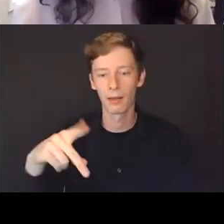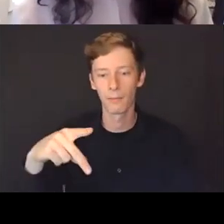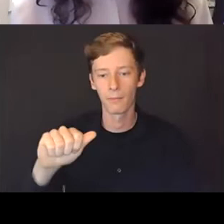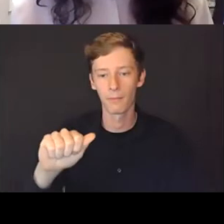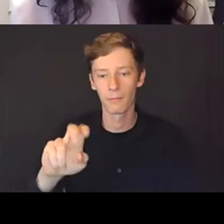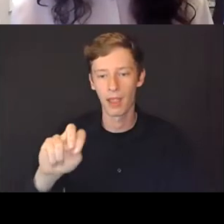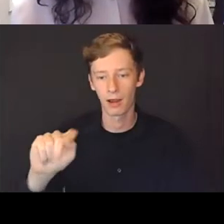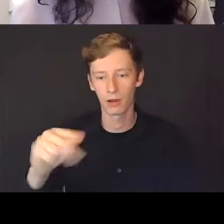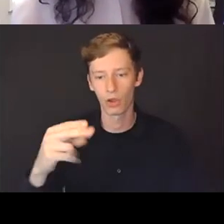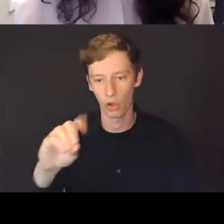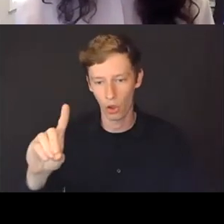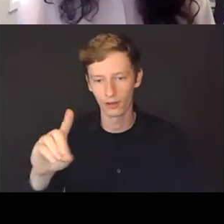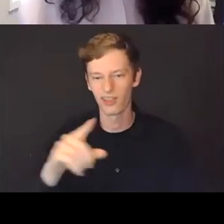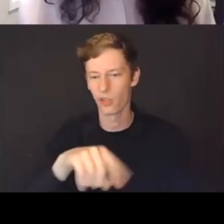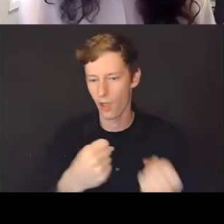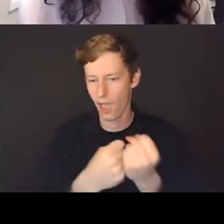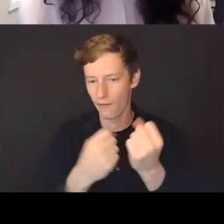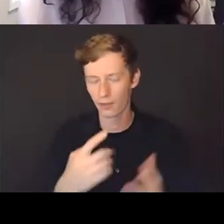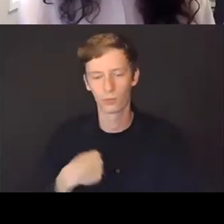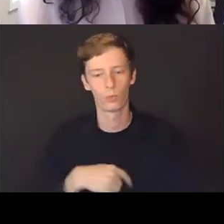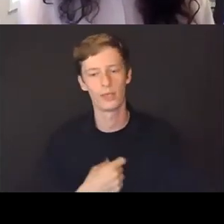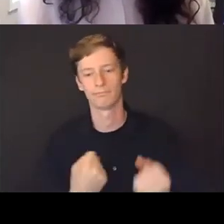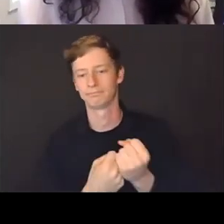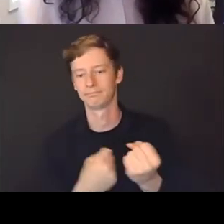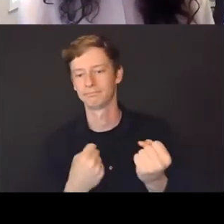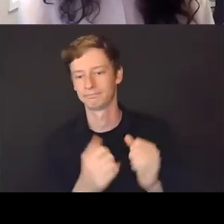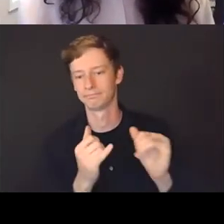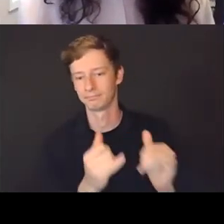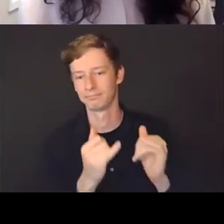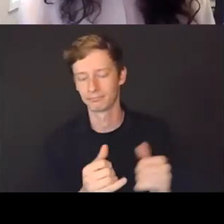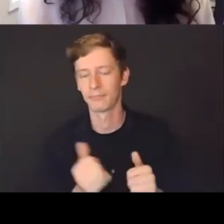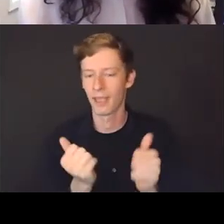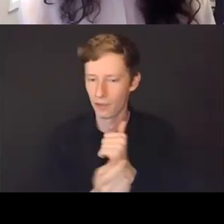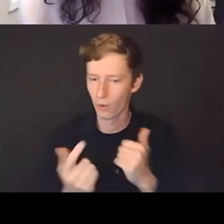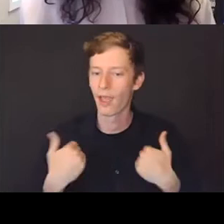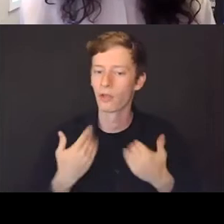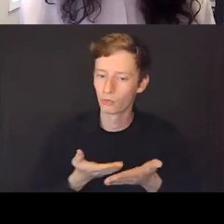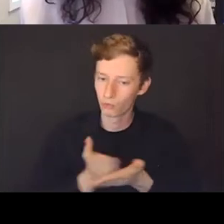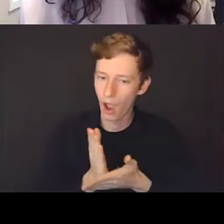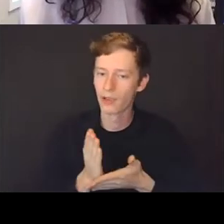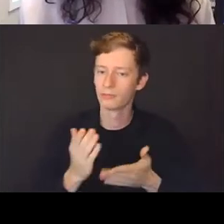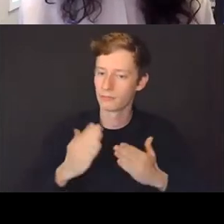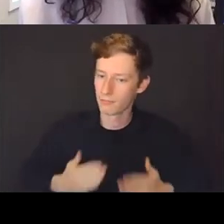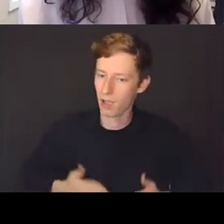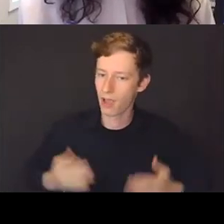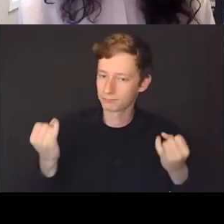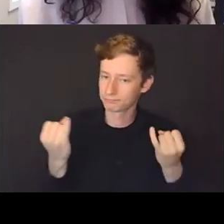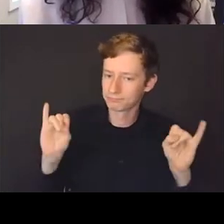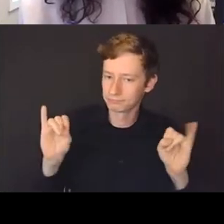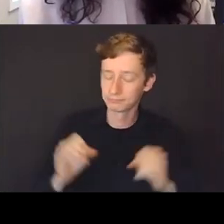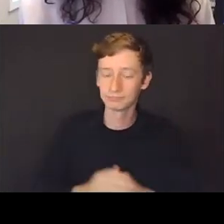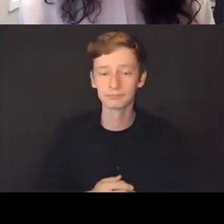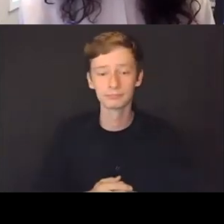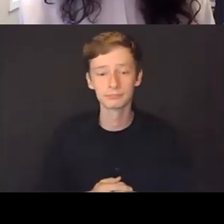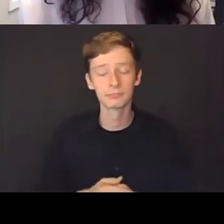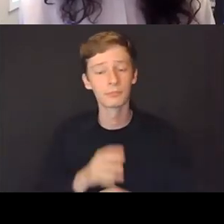VA. Everyone should have the right to choose what to do with their body. And we often talk about the reproductive